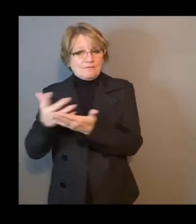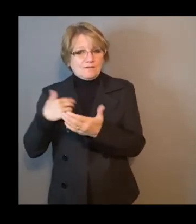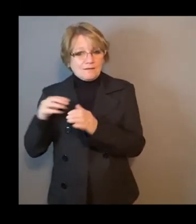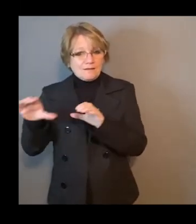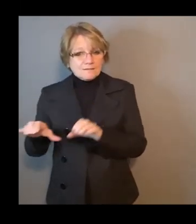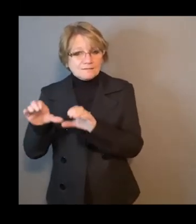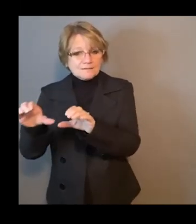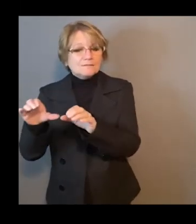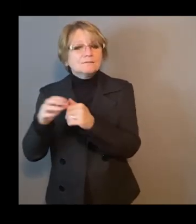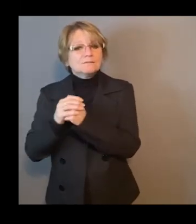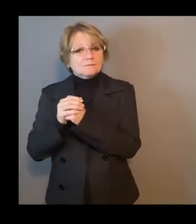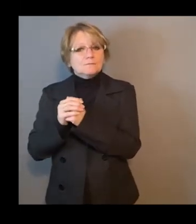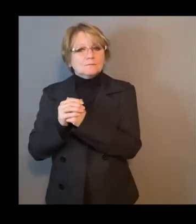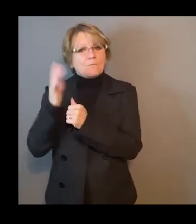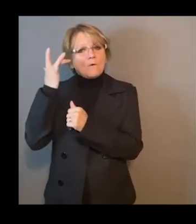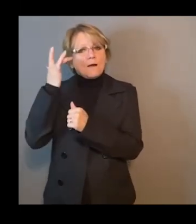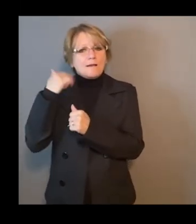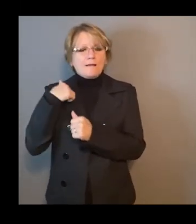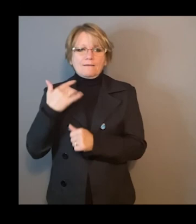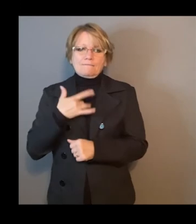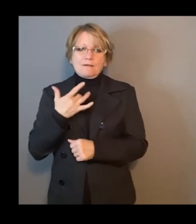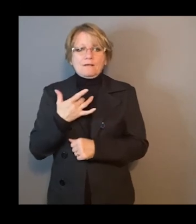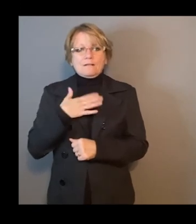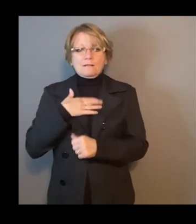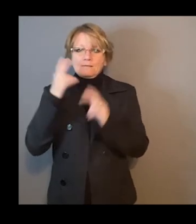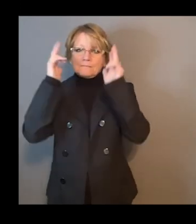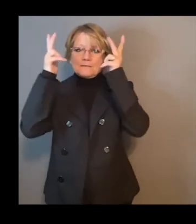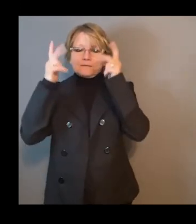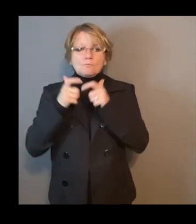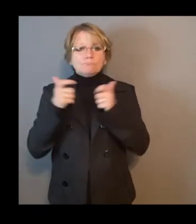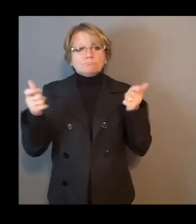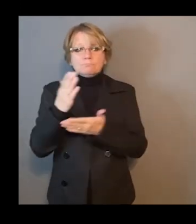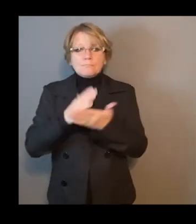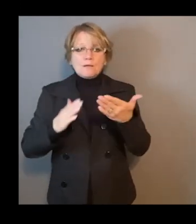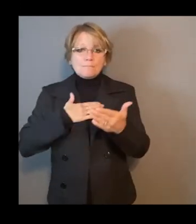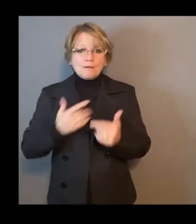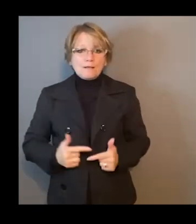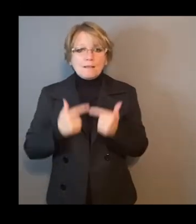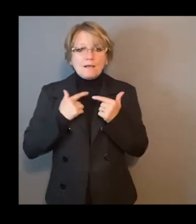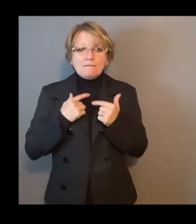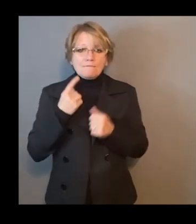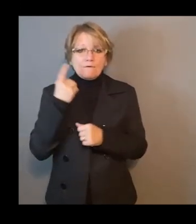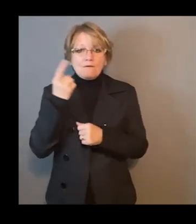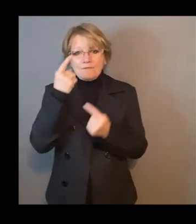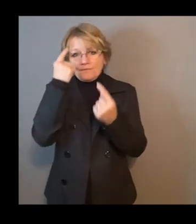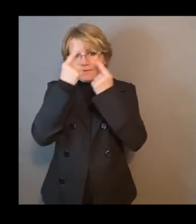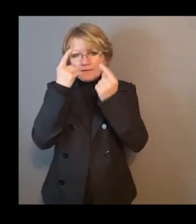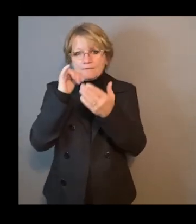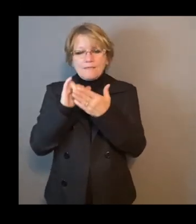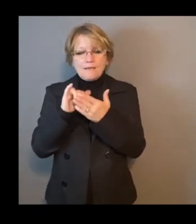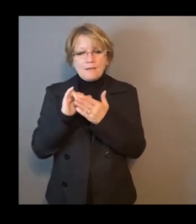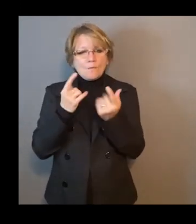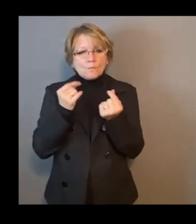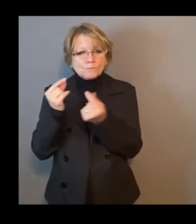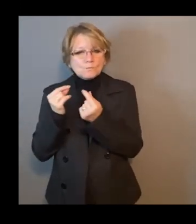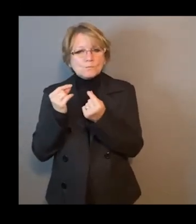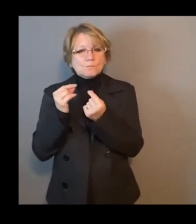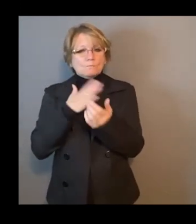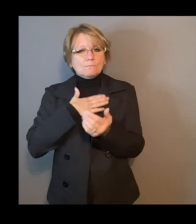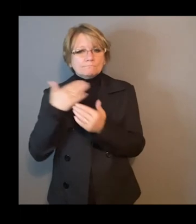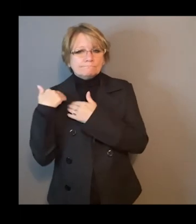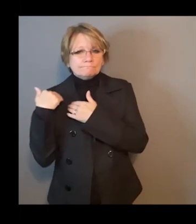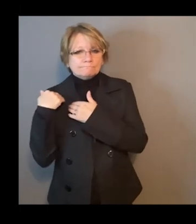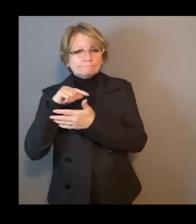that I did throughout my days, just because I felt like basketball was such a big part of my life and I was always thinking about it and what I had to do and what